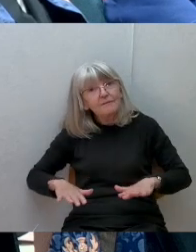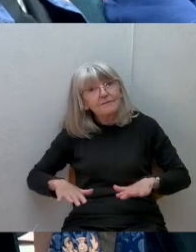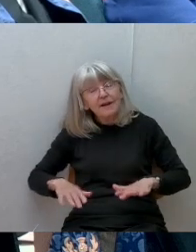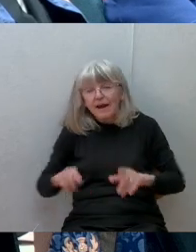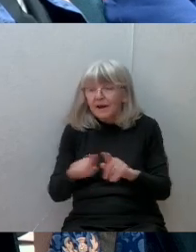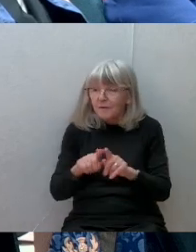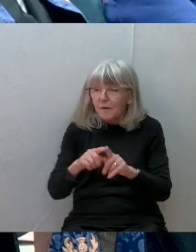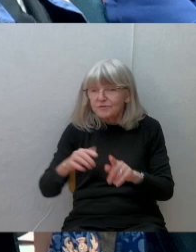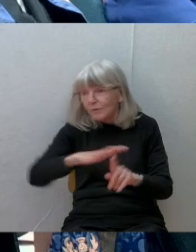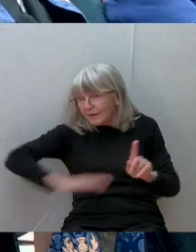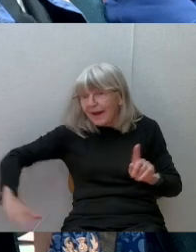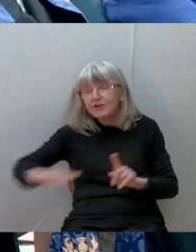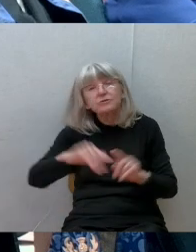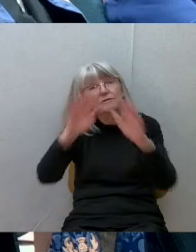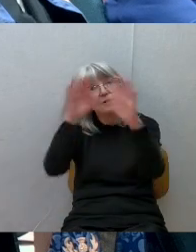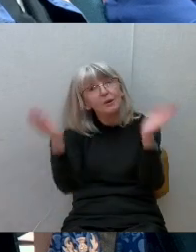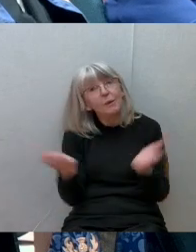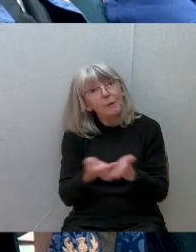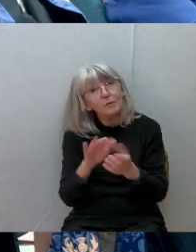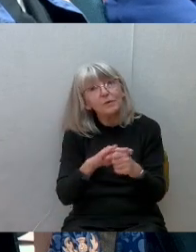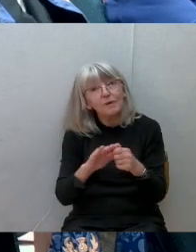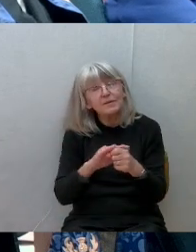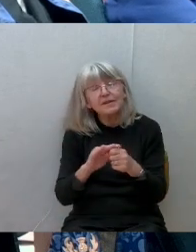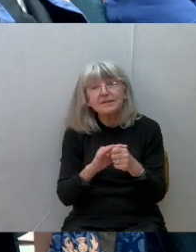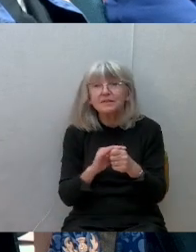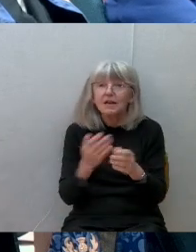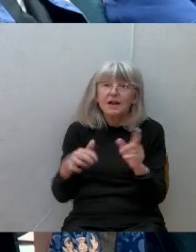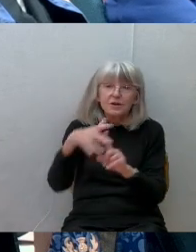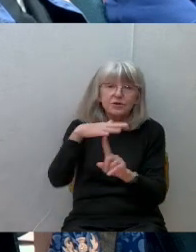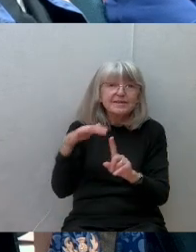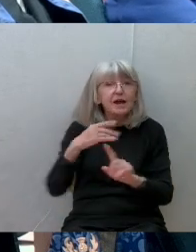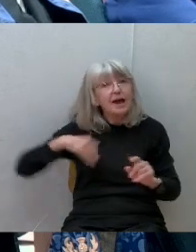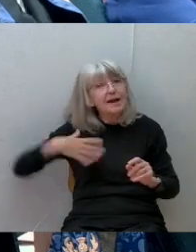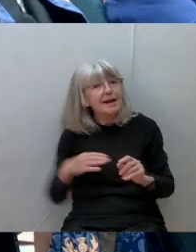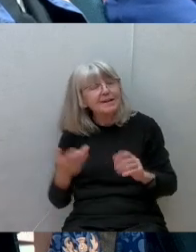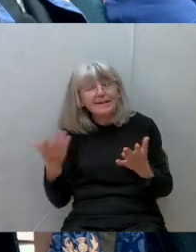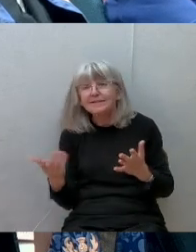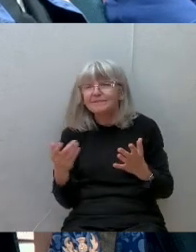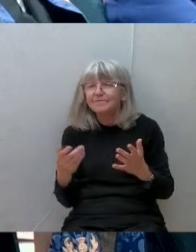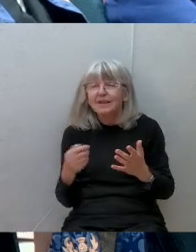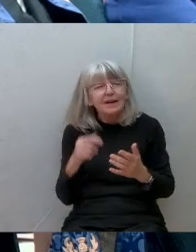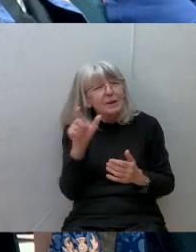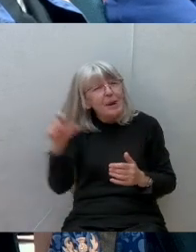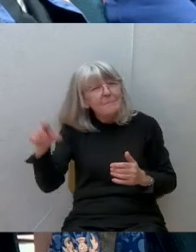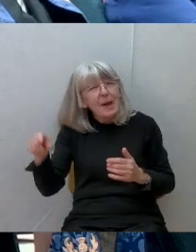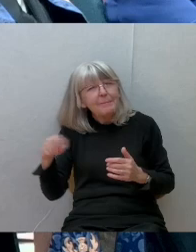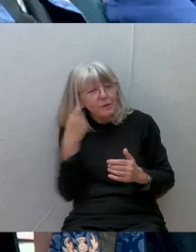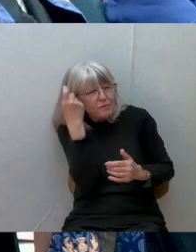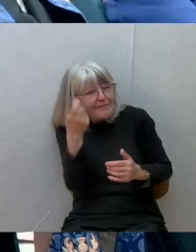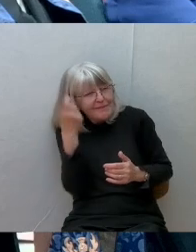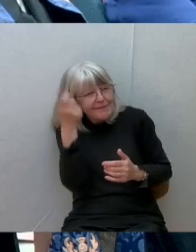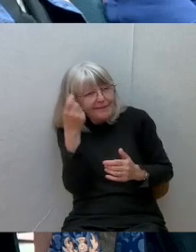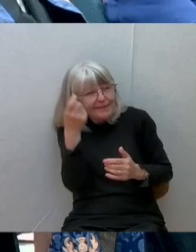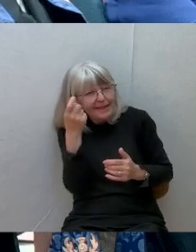global contexts, society needs more innovative, more critical thinkers in order to deliver